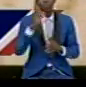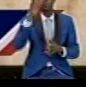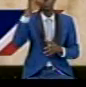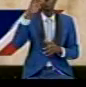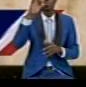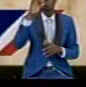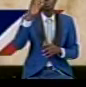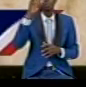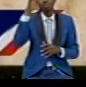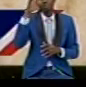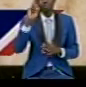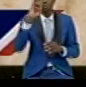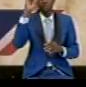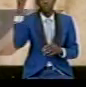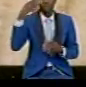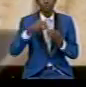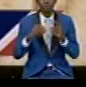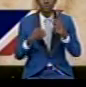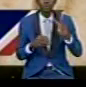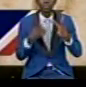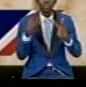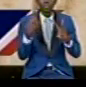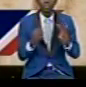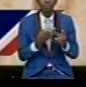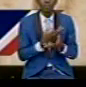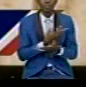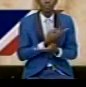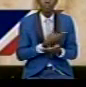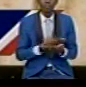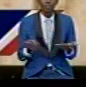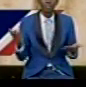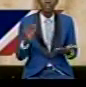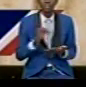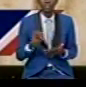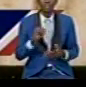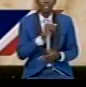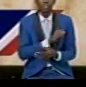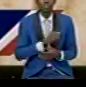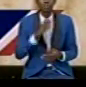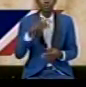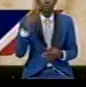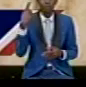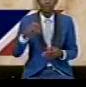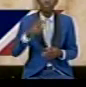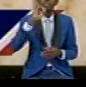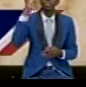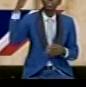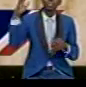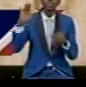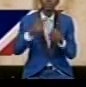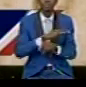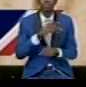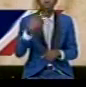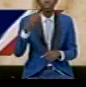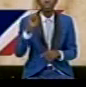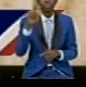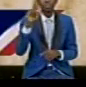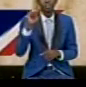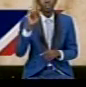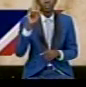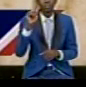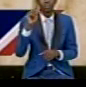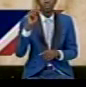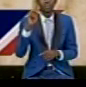two, the failing attitude of the graceful Galatians. Number three,